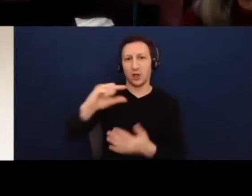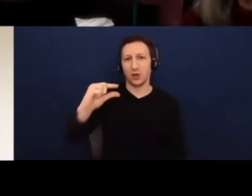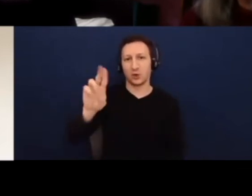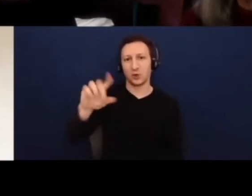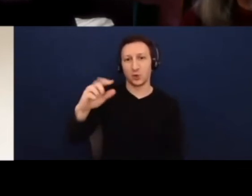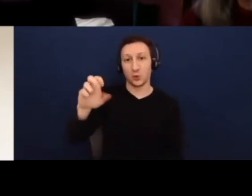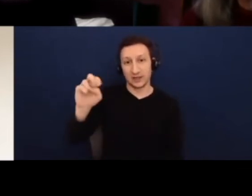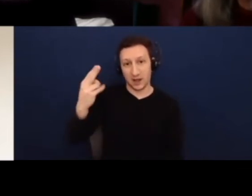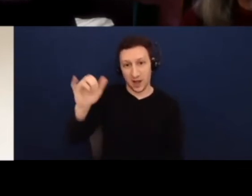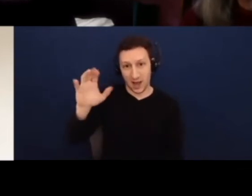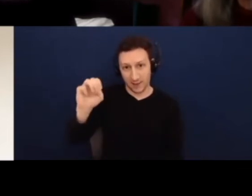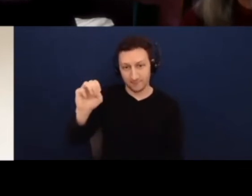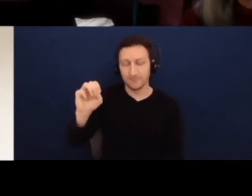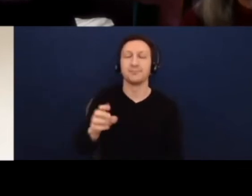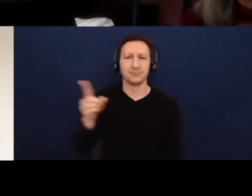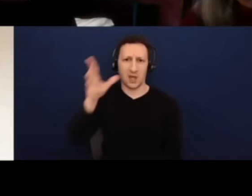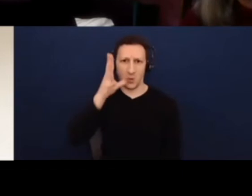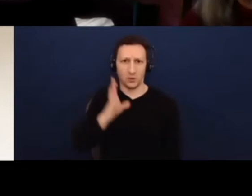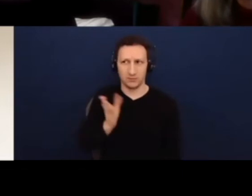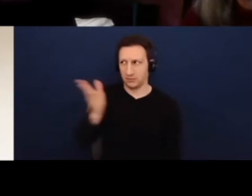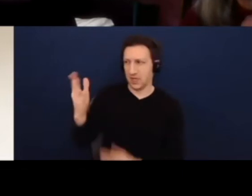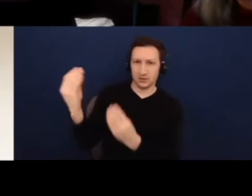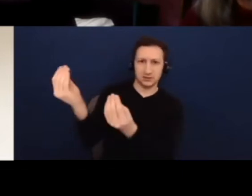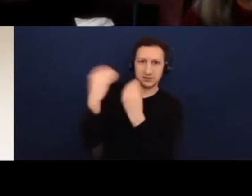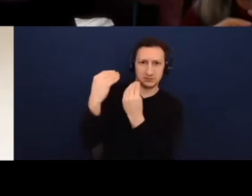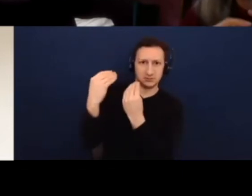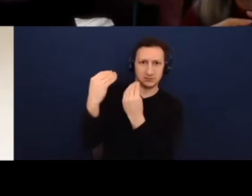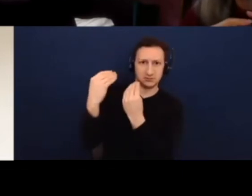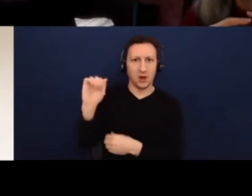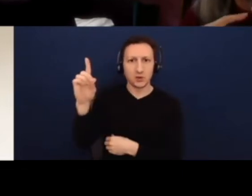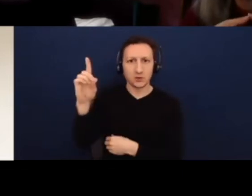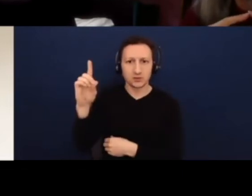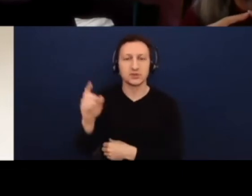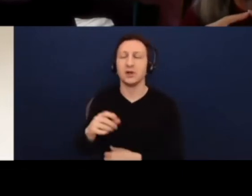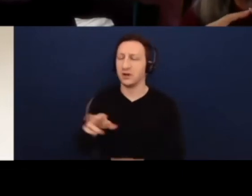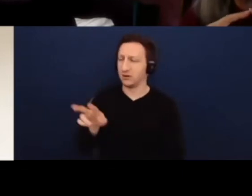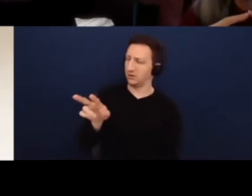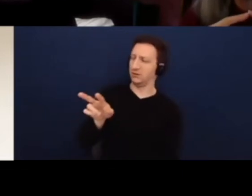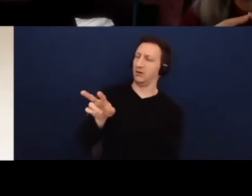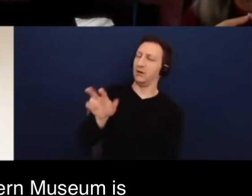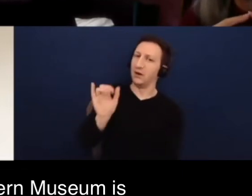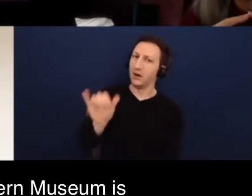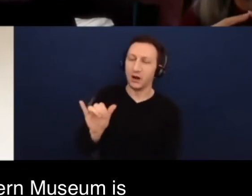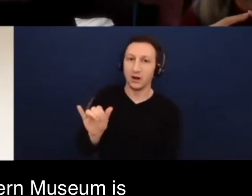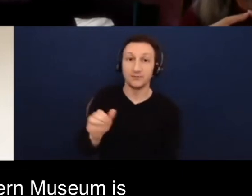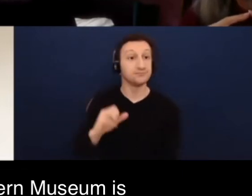I realized, and what she told me is that the most popular